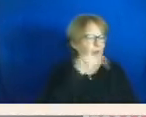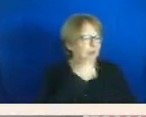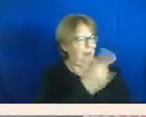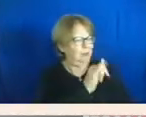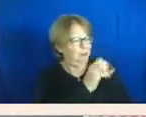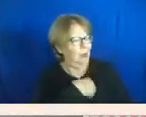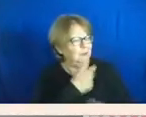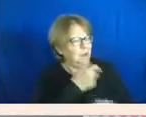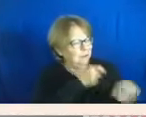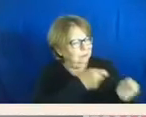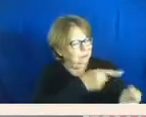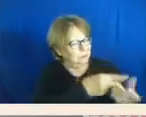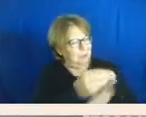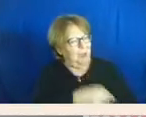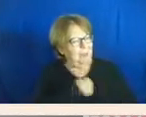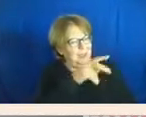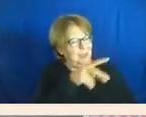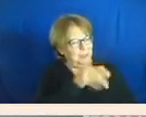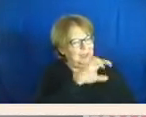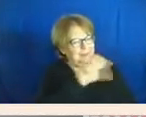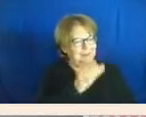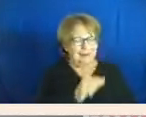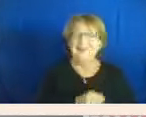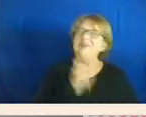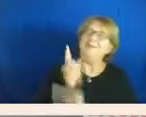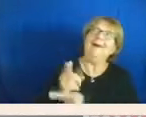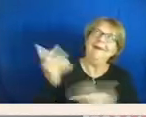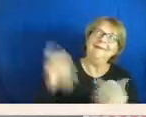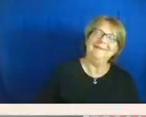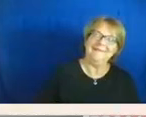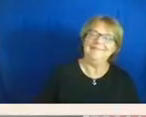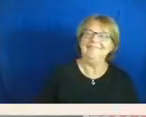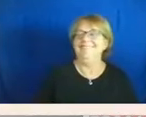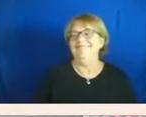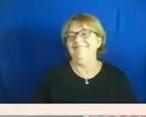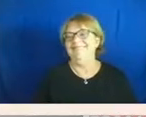that's later. That's guys. A car loan if they, starting,